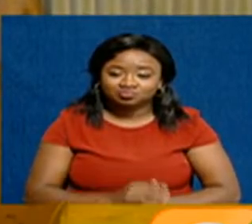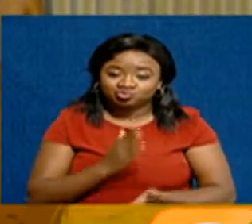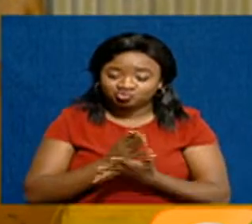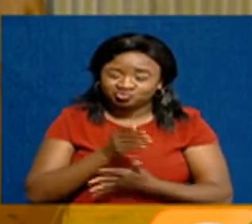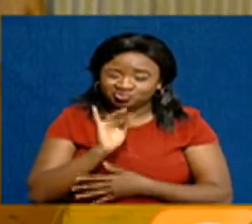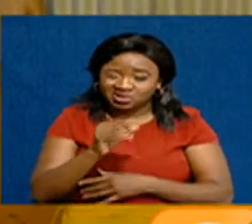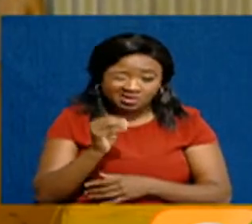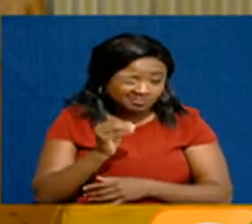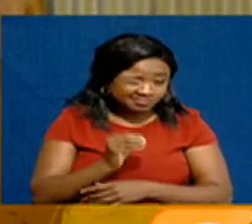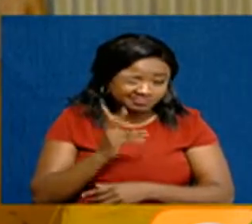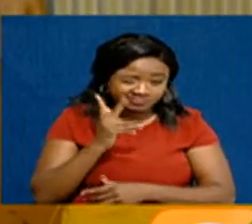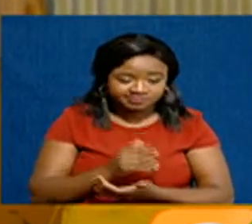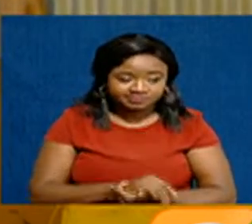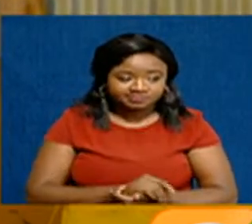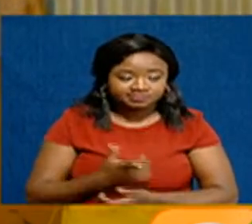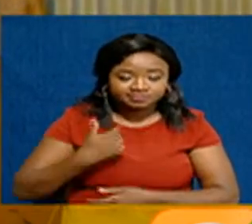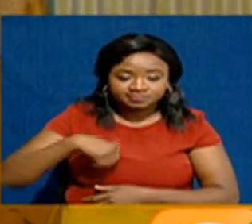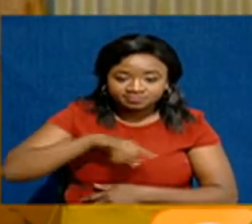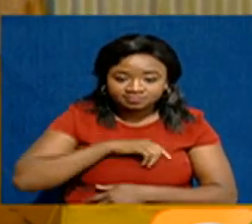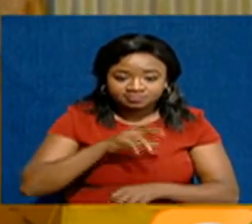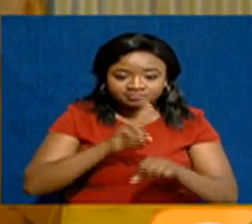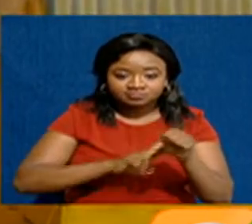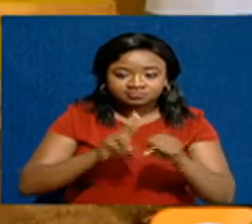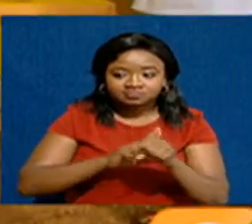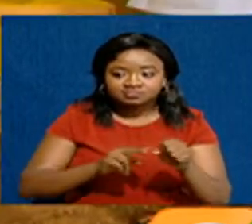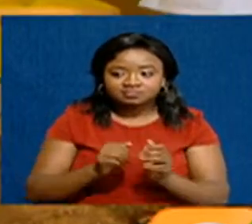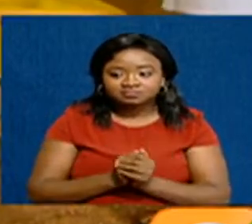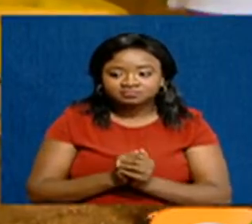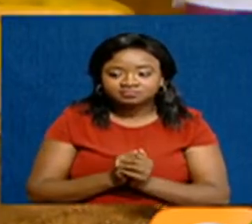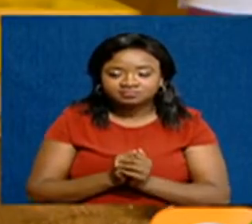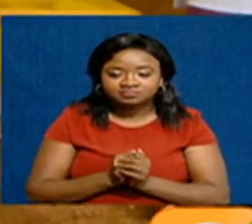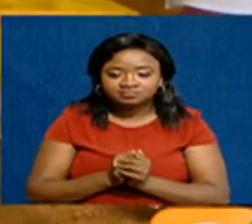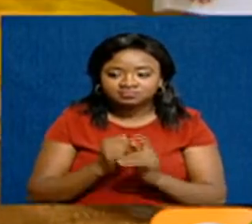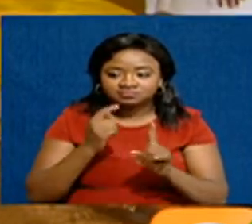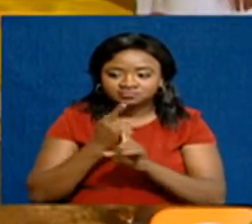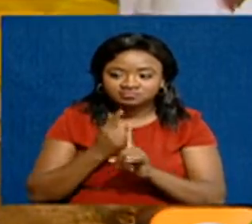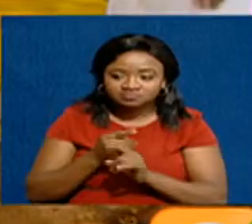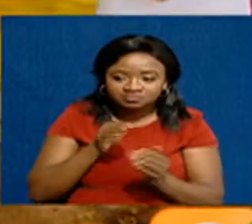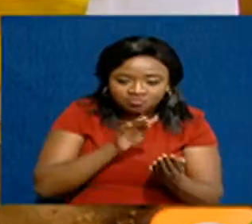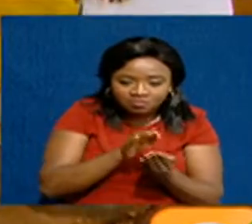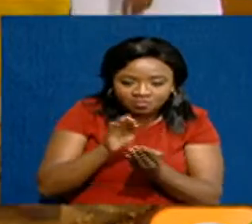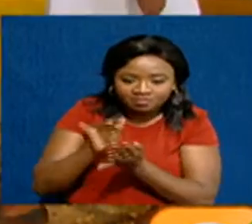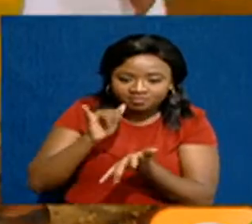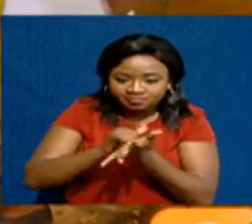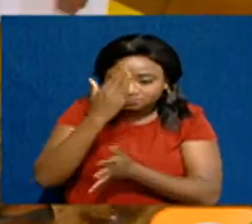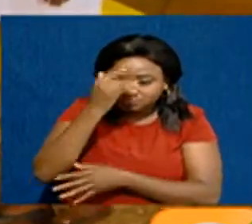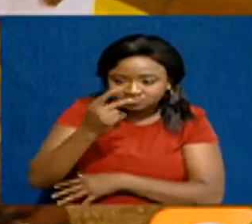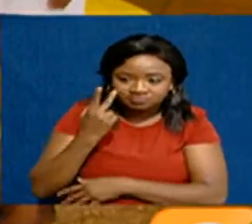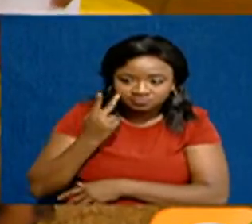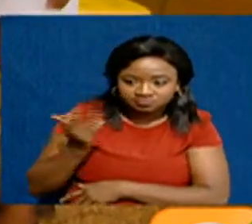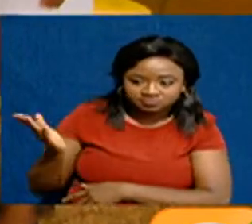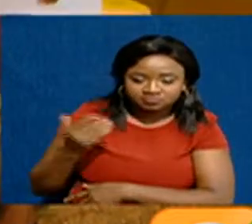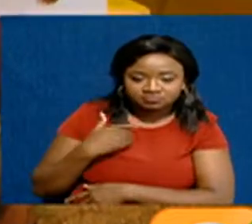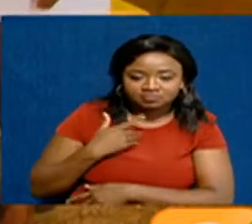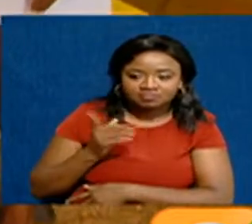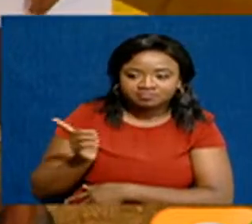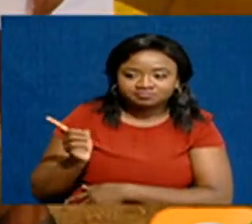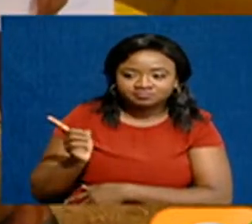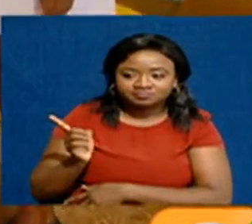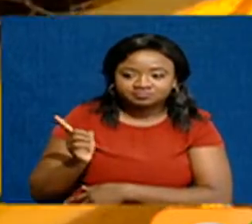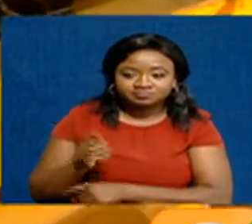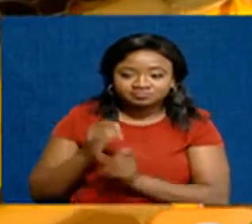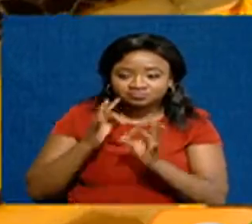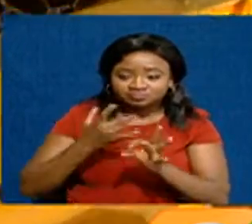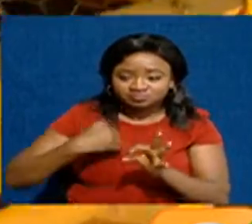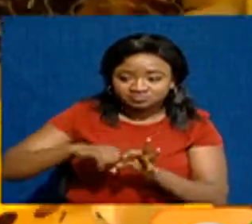expensive. We were using infrared, and that is why you can see this kind of cables here. If we dropped that, we